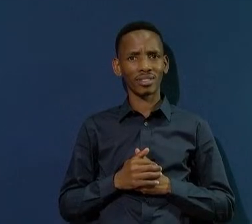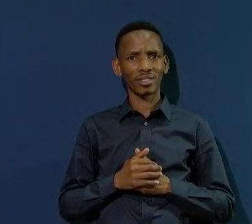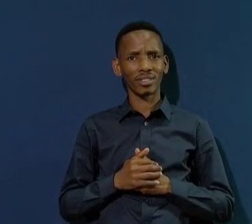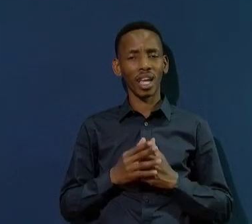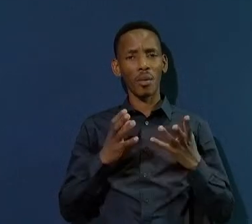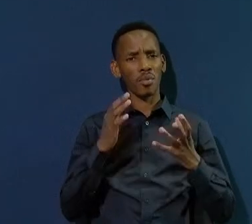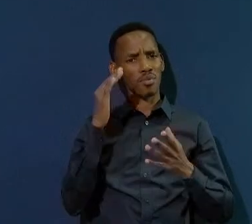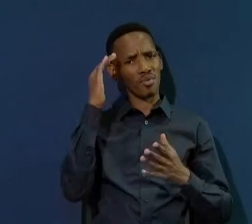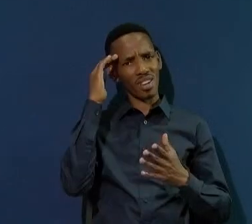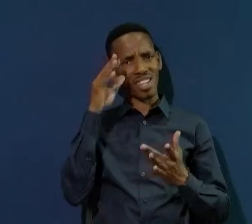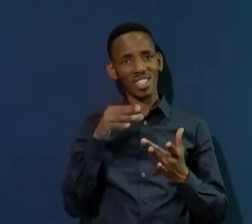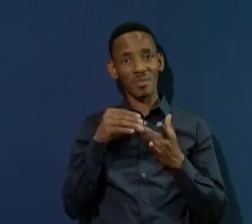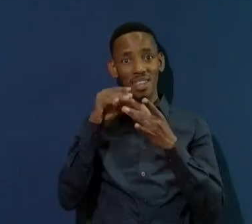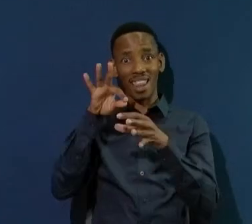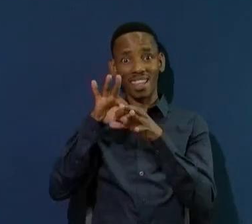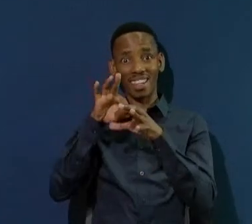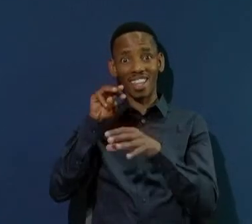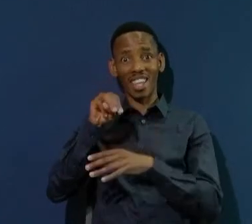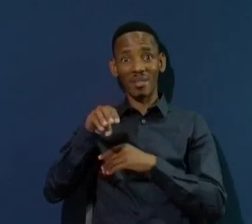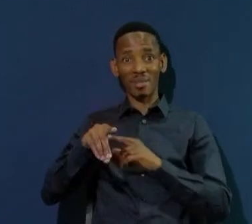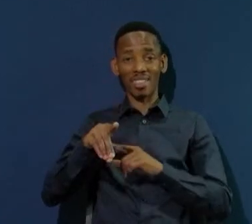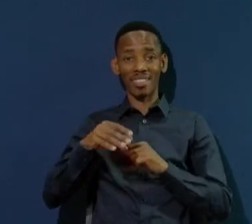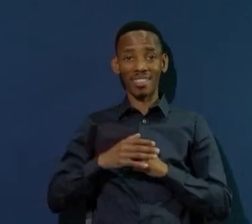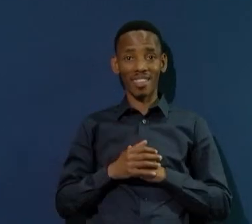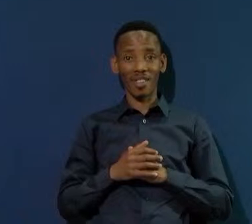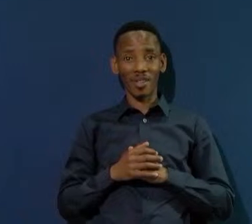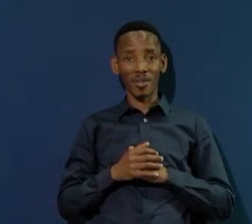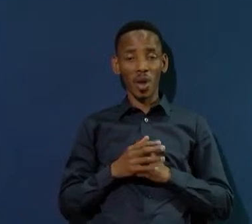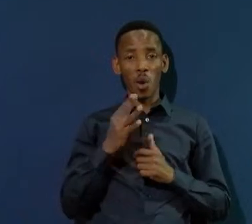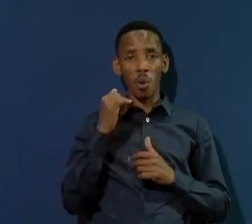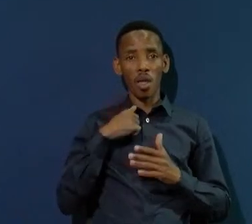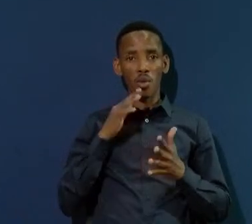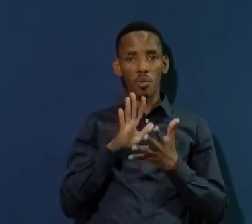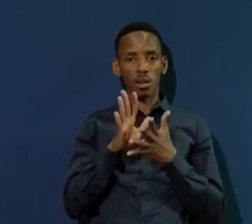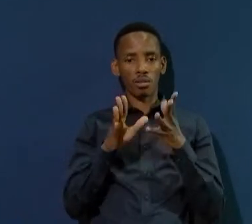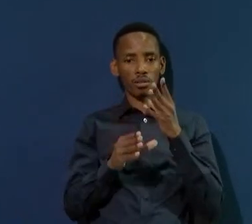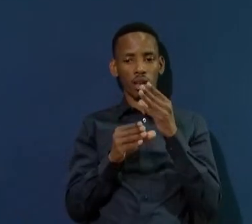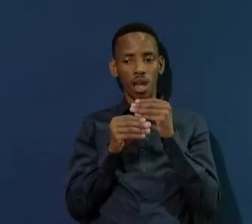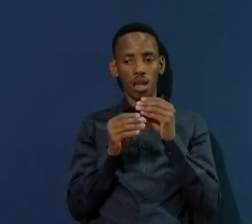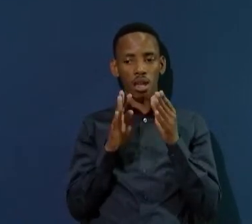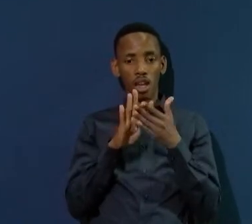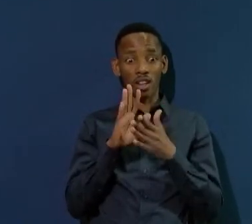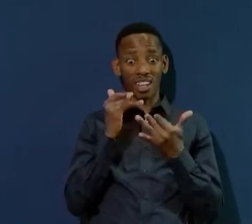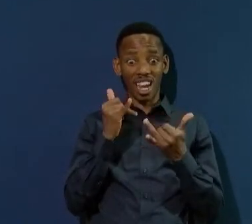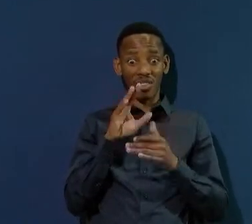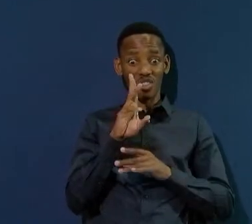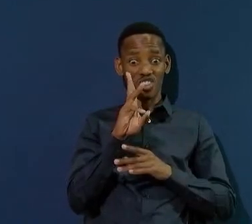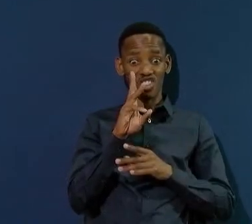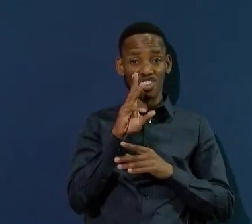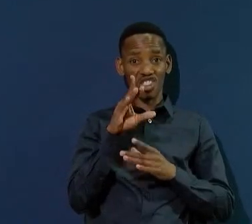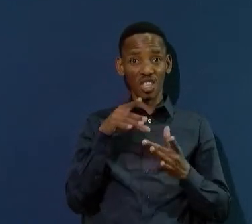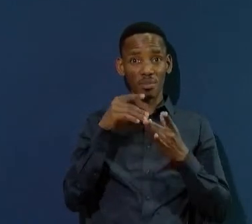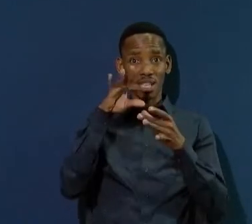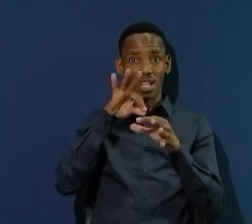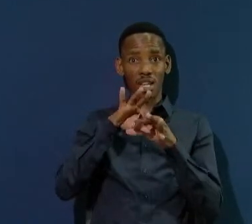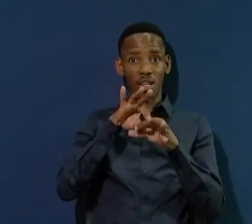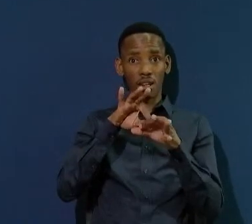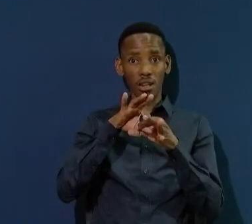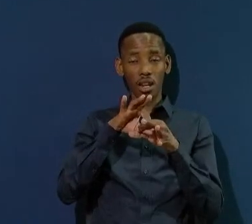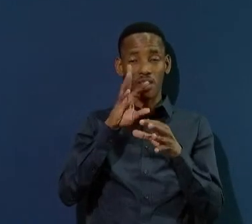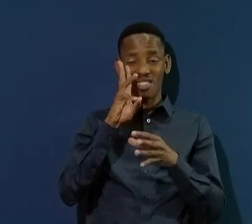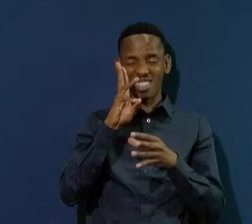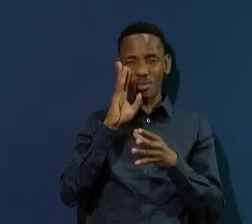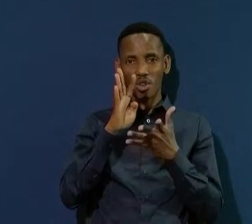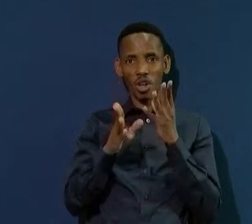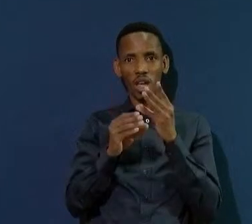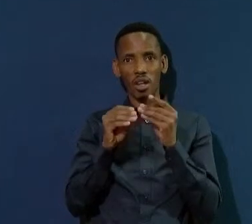especially elected member of I would- parliament. I would- Thereafter, you know, we're looking to increase from 6 to 10. You're thinking? I